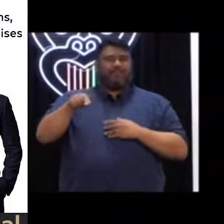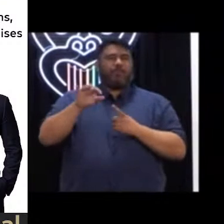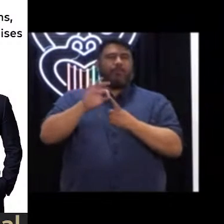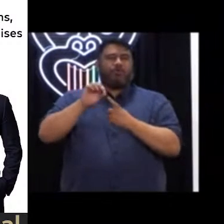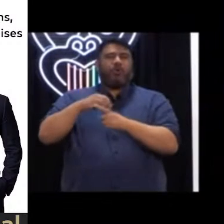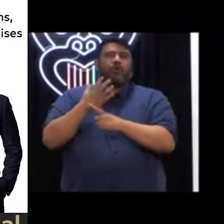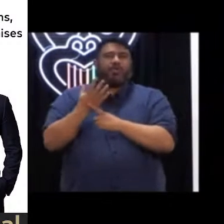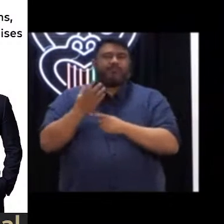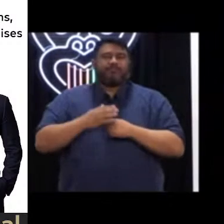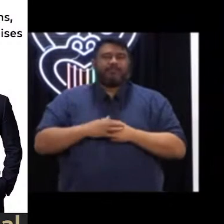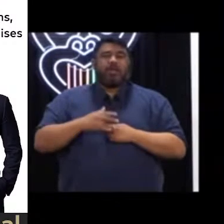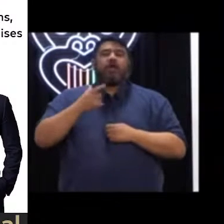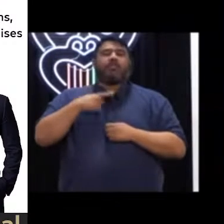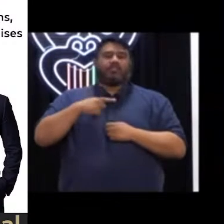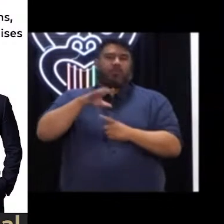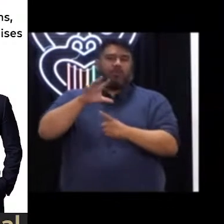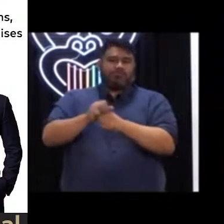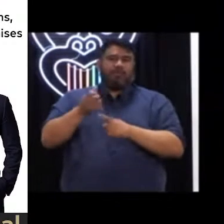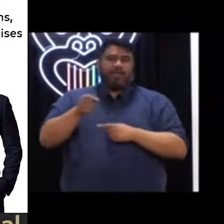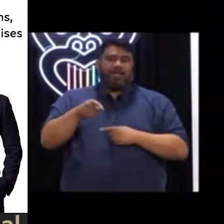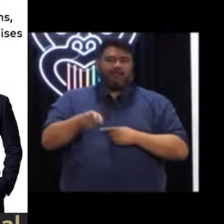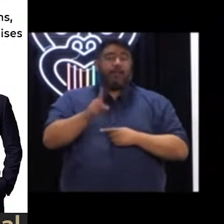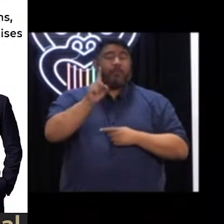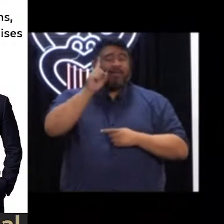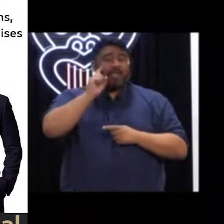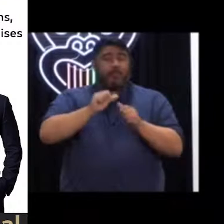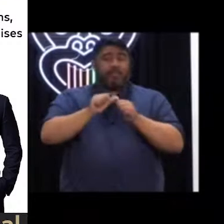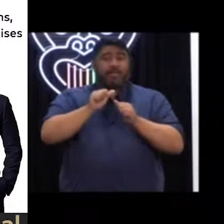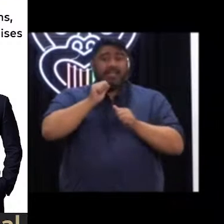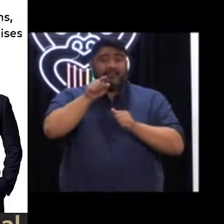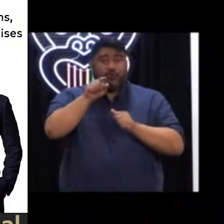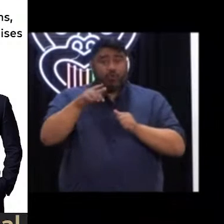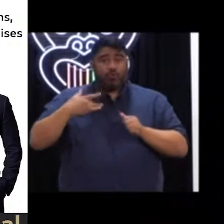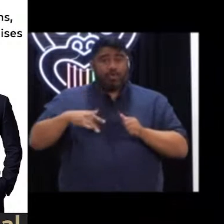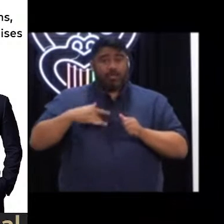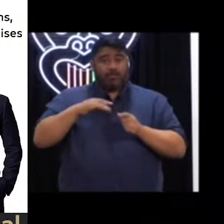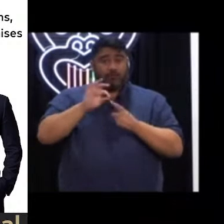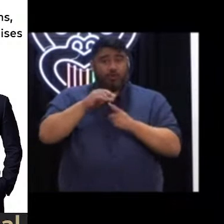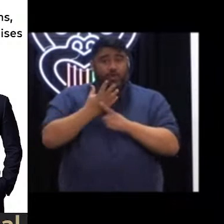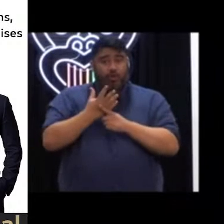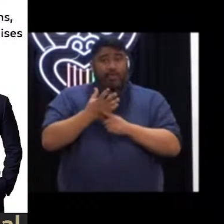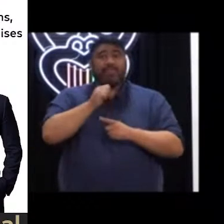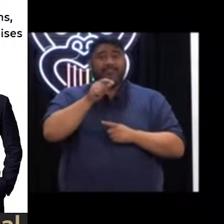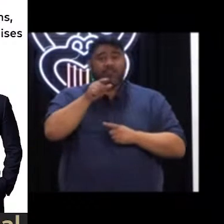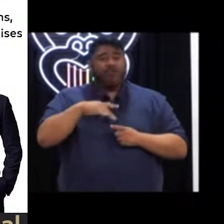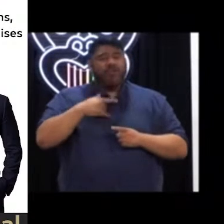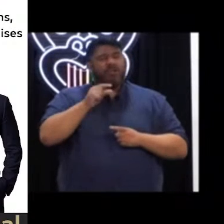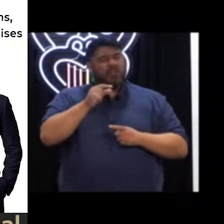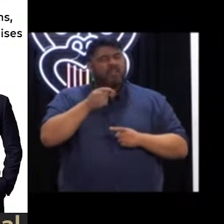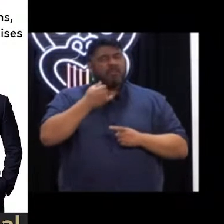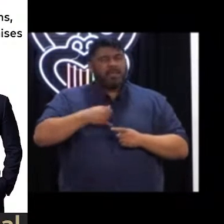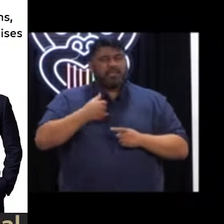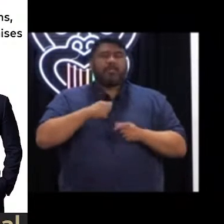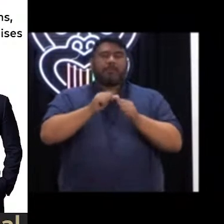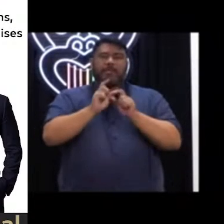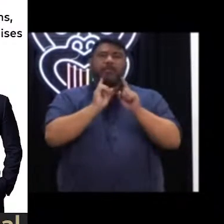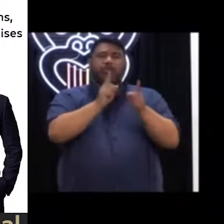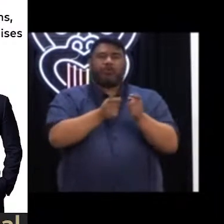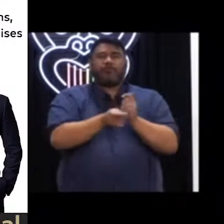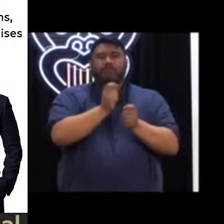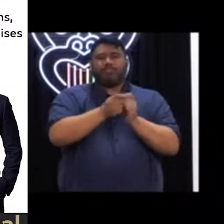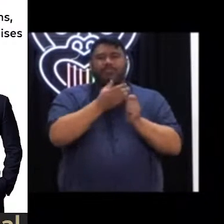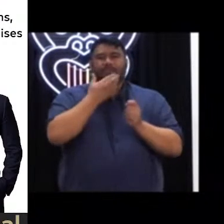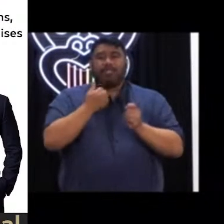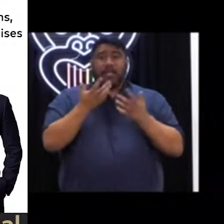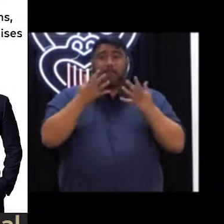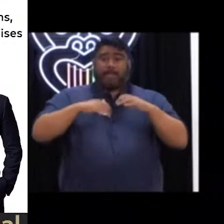symptoms, please do go and get tested. There is pop-up testing available there, and they have increased the people at that pop-up testing to make